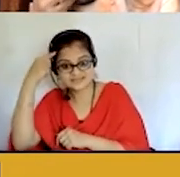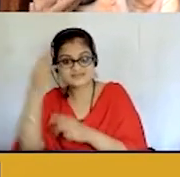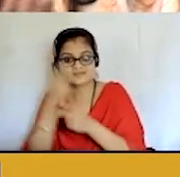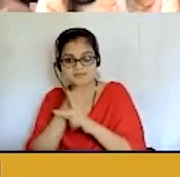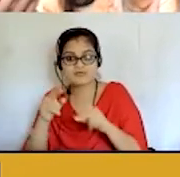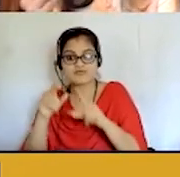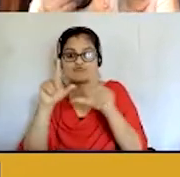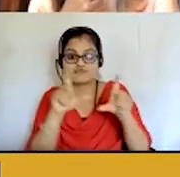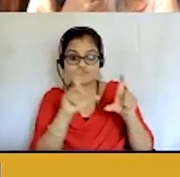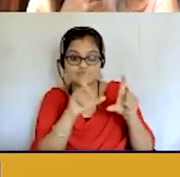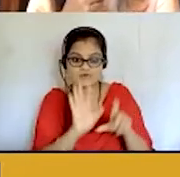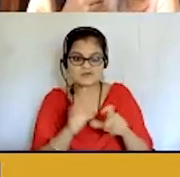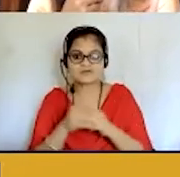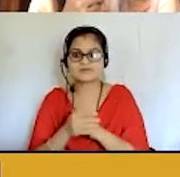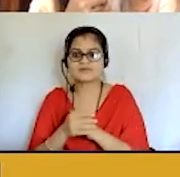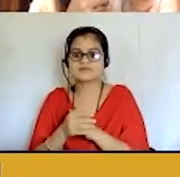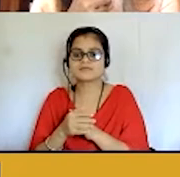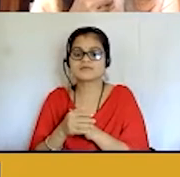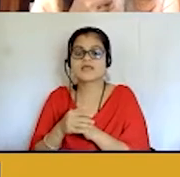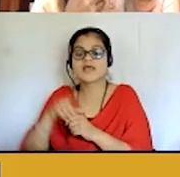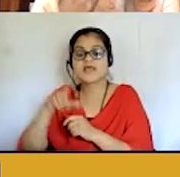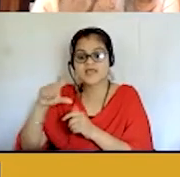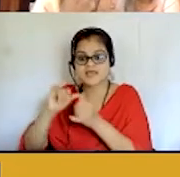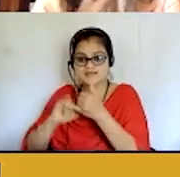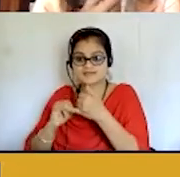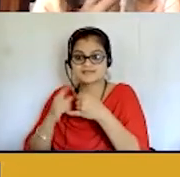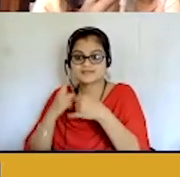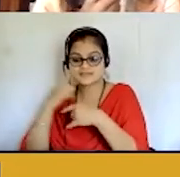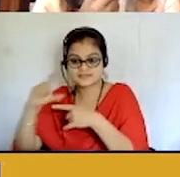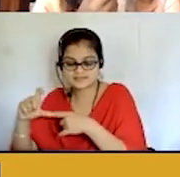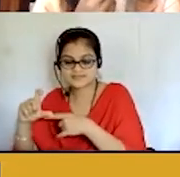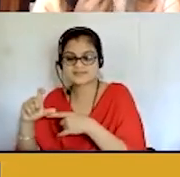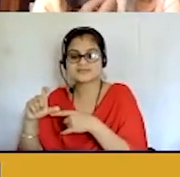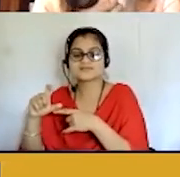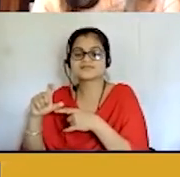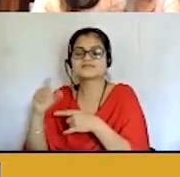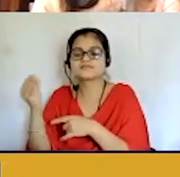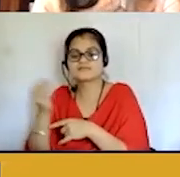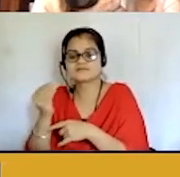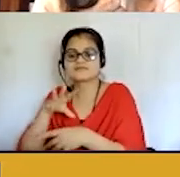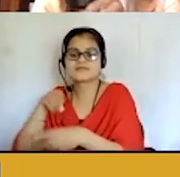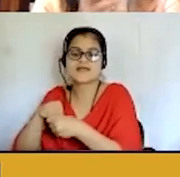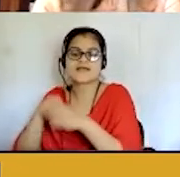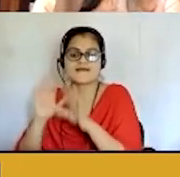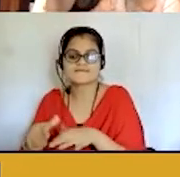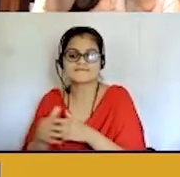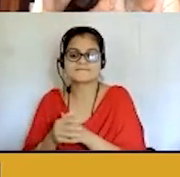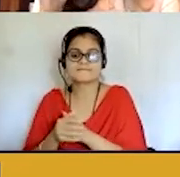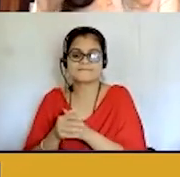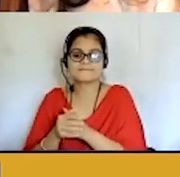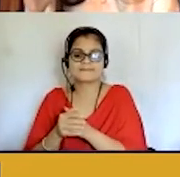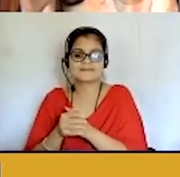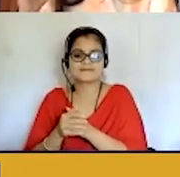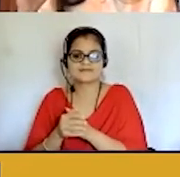portraits of the Catholic community in Goa. There's a sense of longing, tenderness, and I would